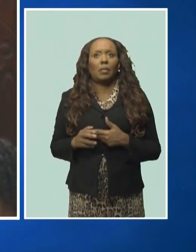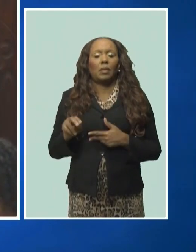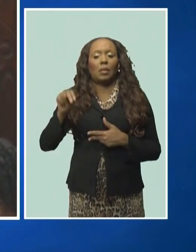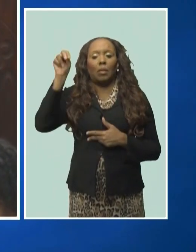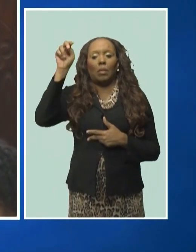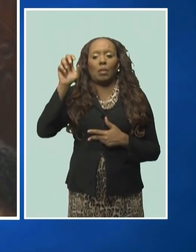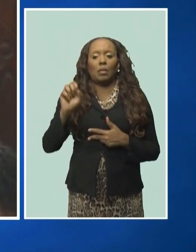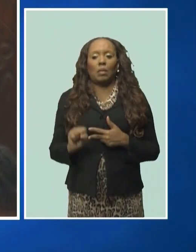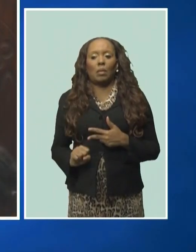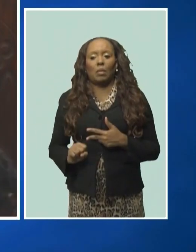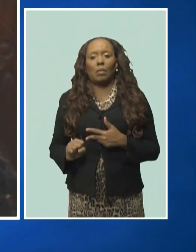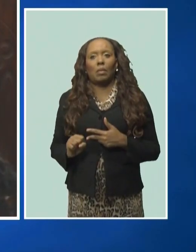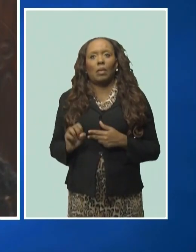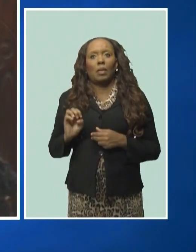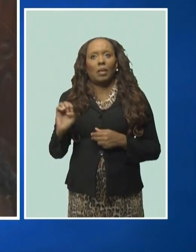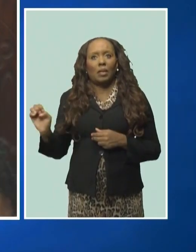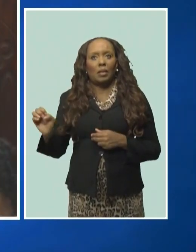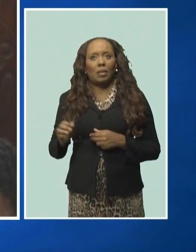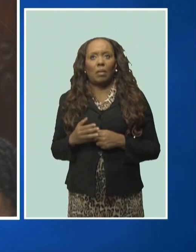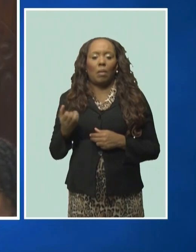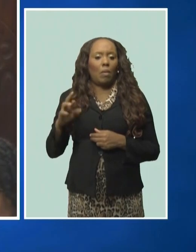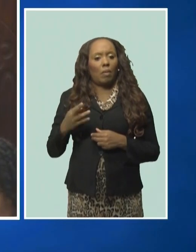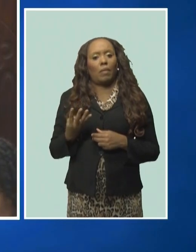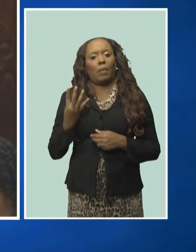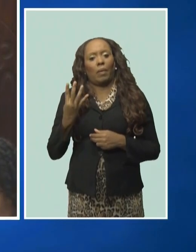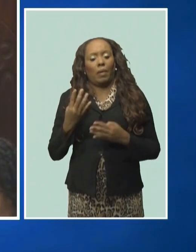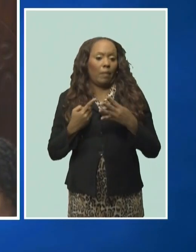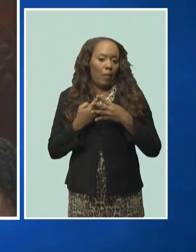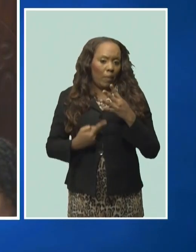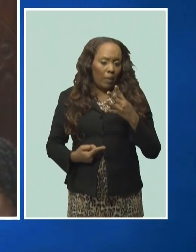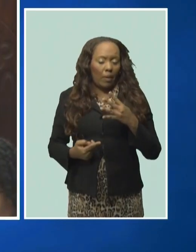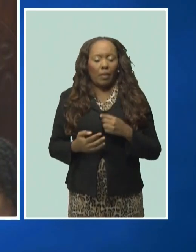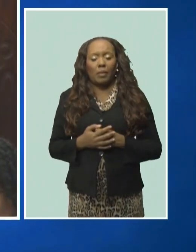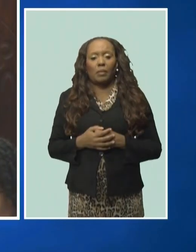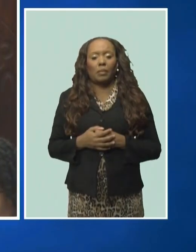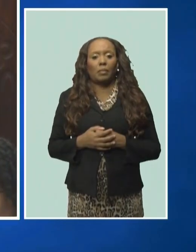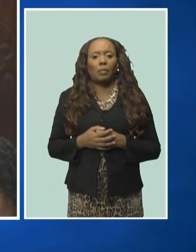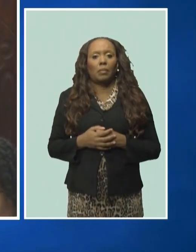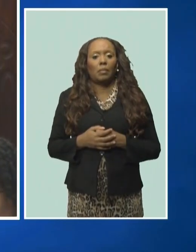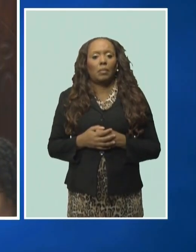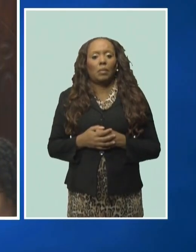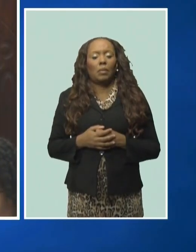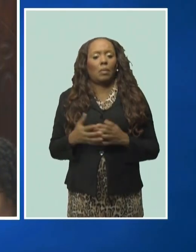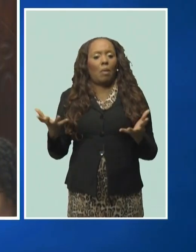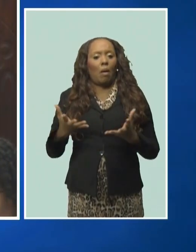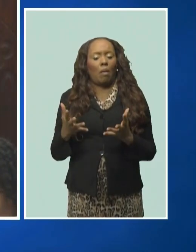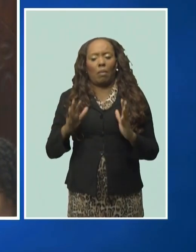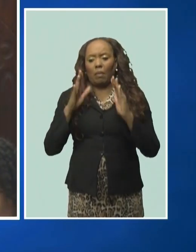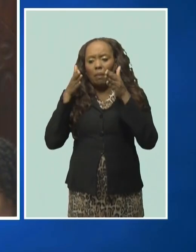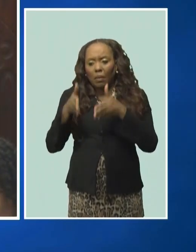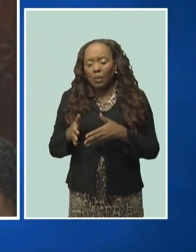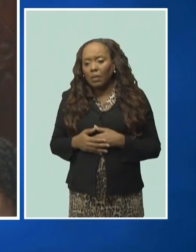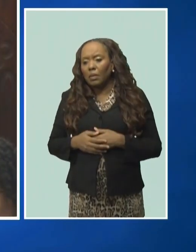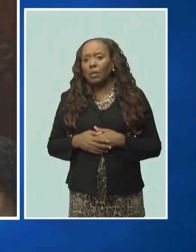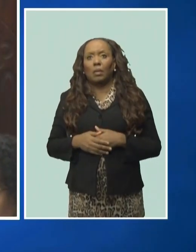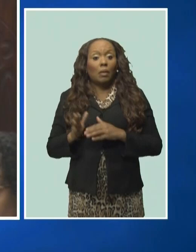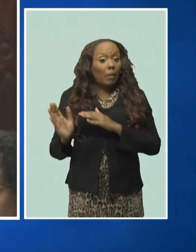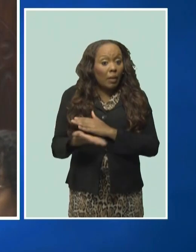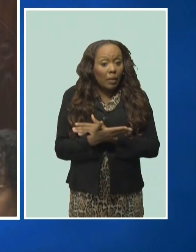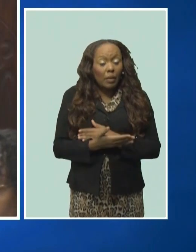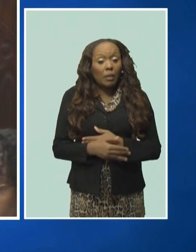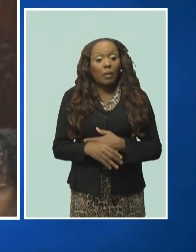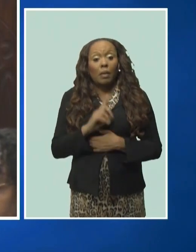east. 4 if you can afford them. The government needs to determine where is its focus. Is it cricket? And as I